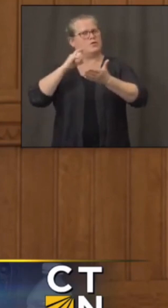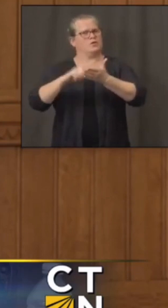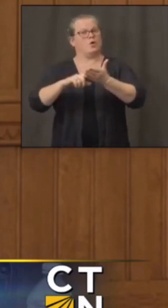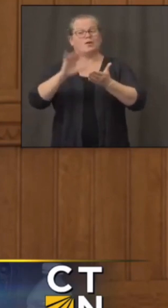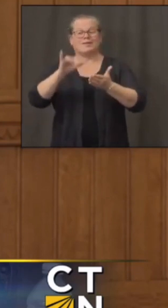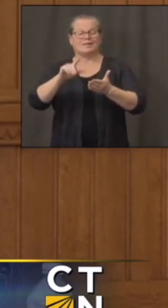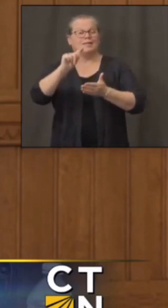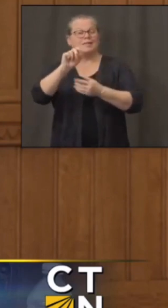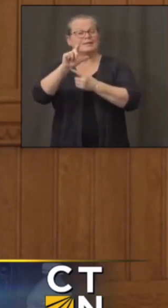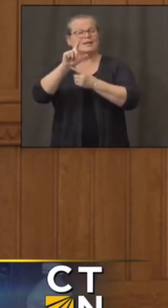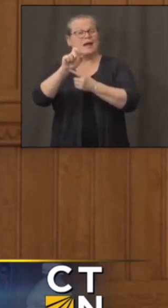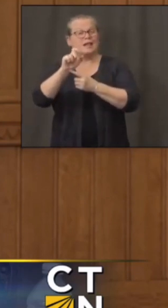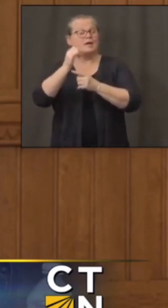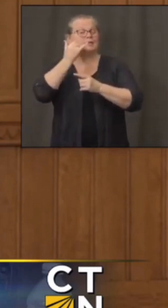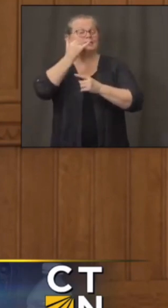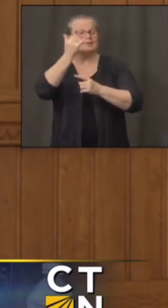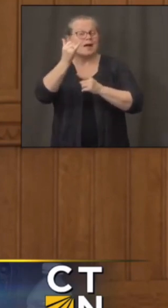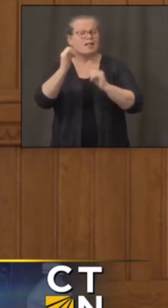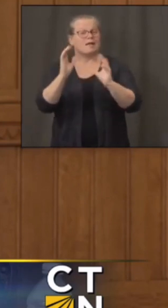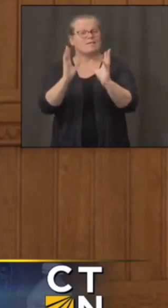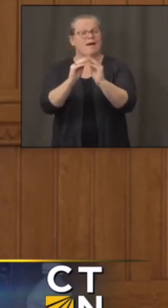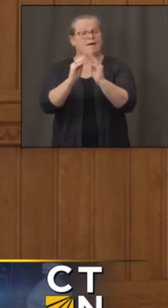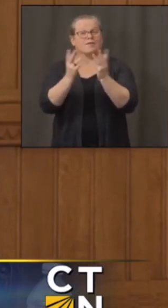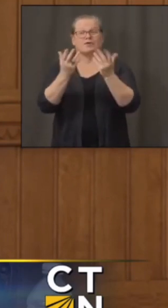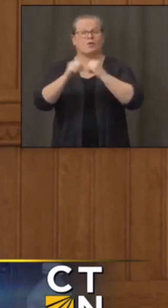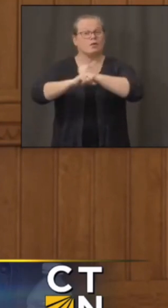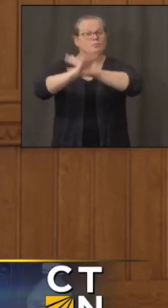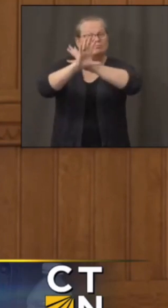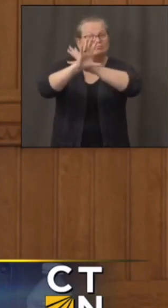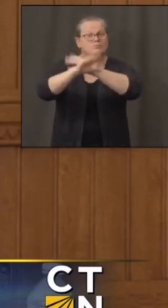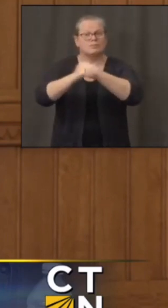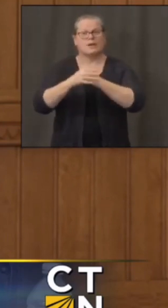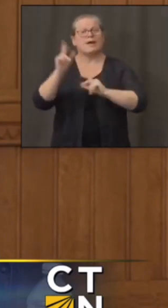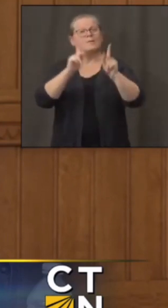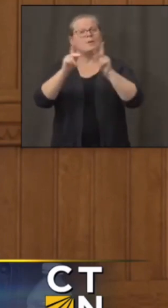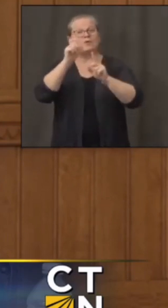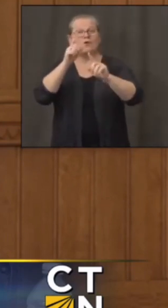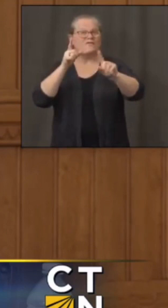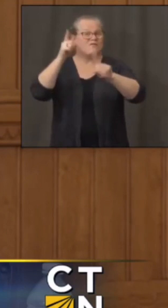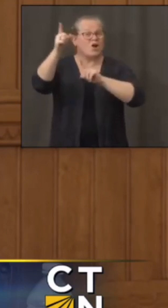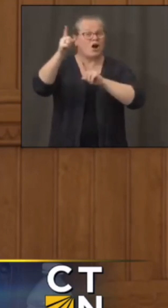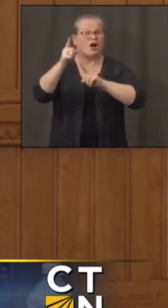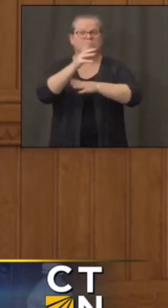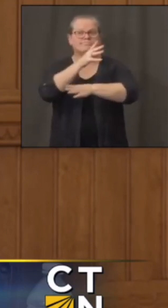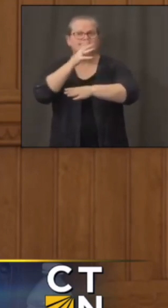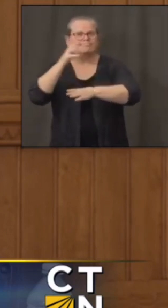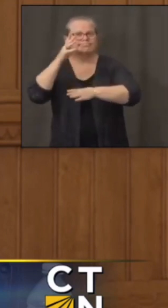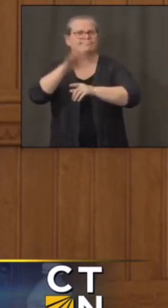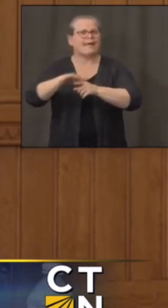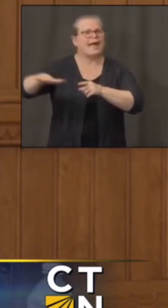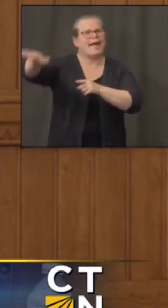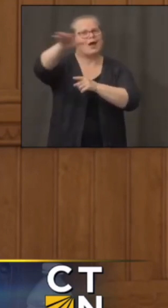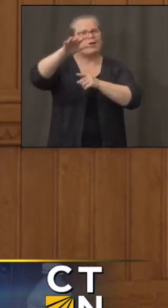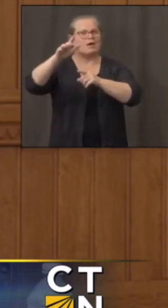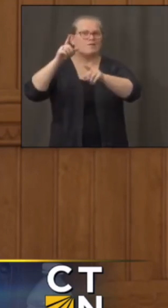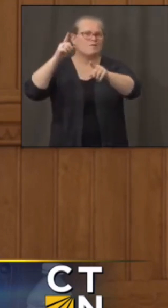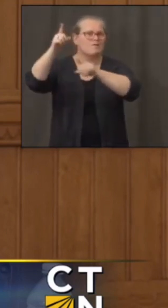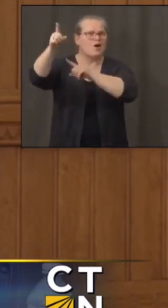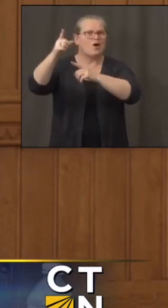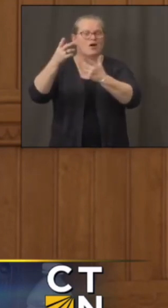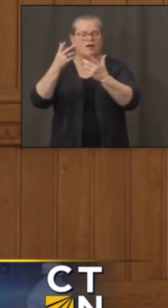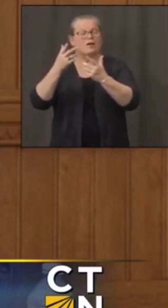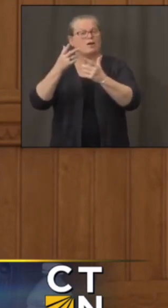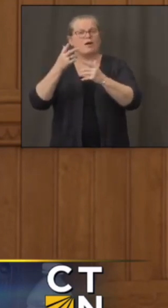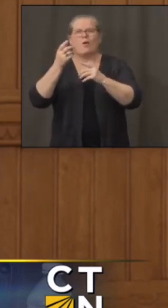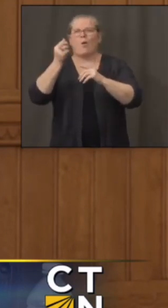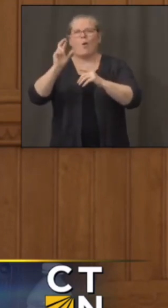telehealth. For people that live in rural areas or for people who may not have access to transportation, the telehealth, being able to